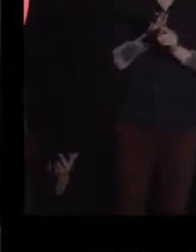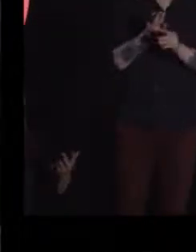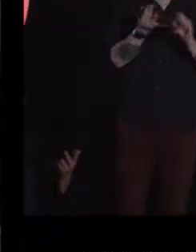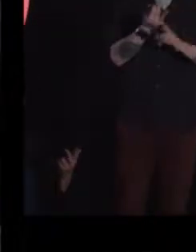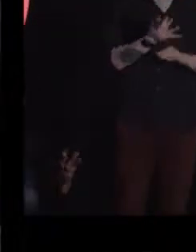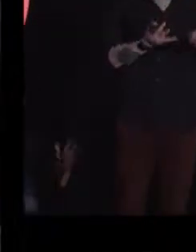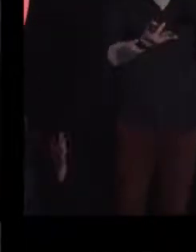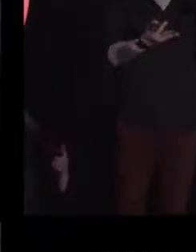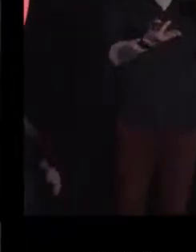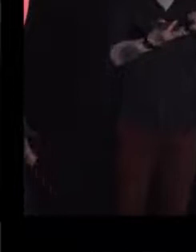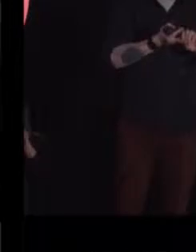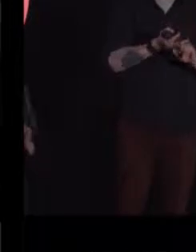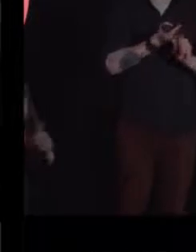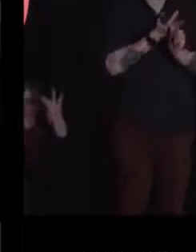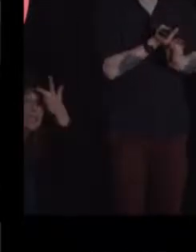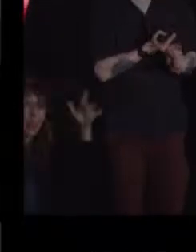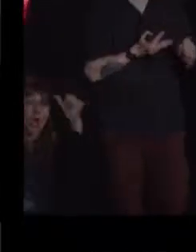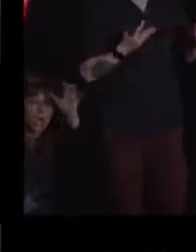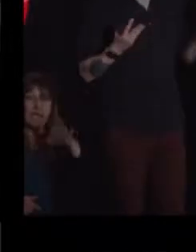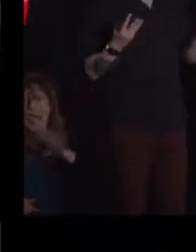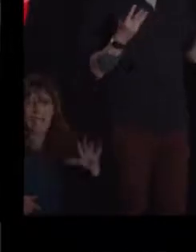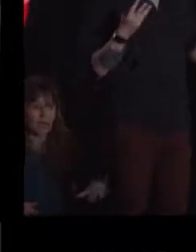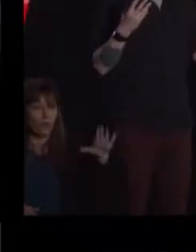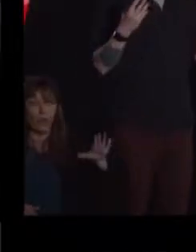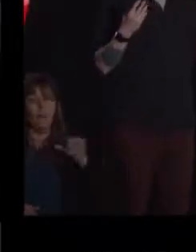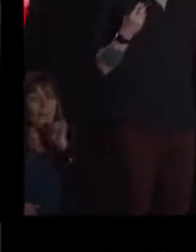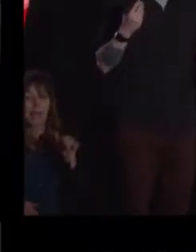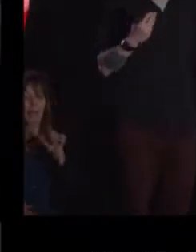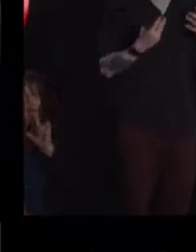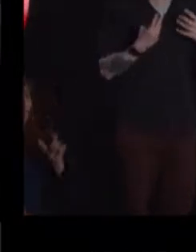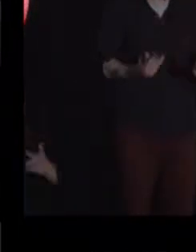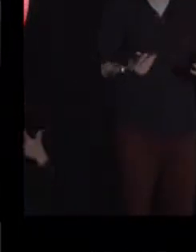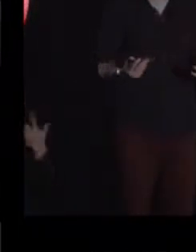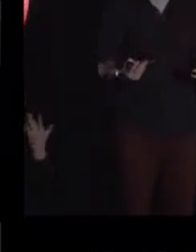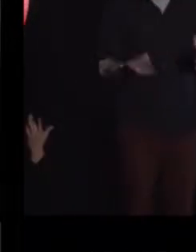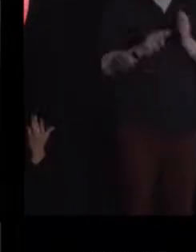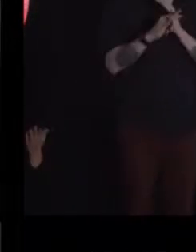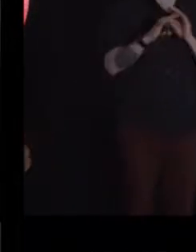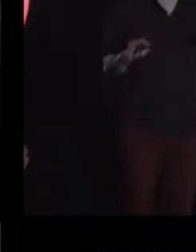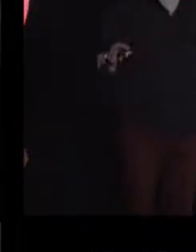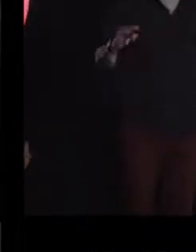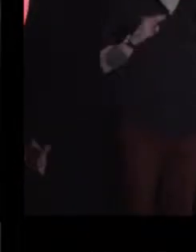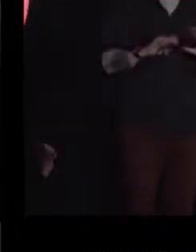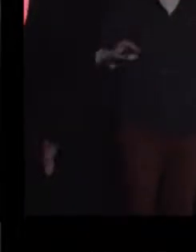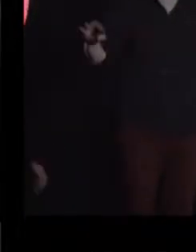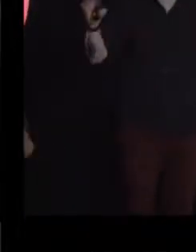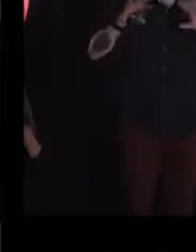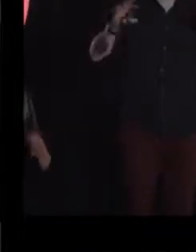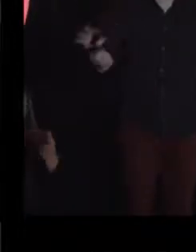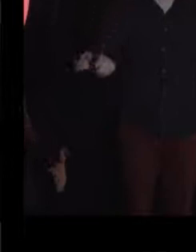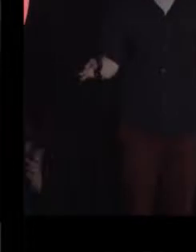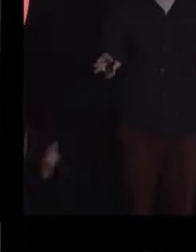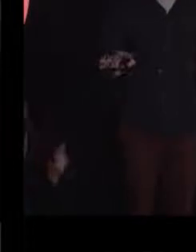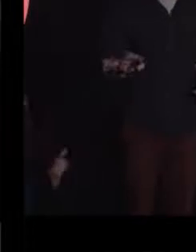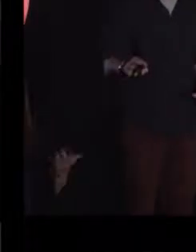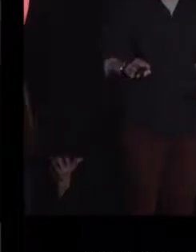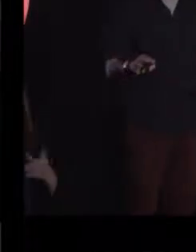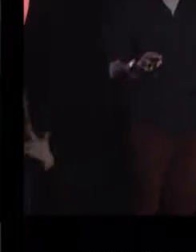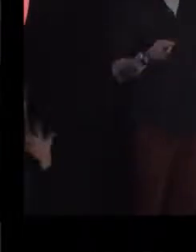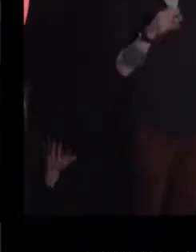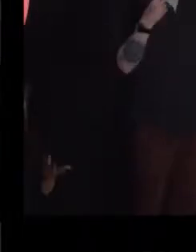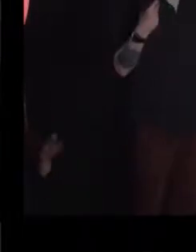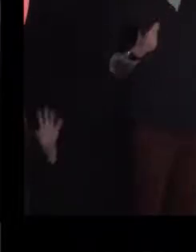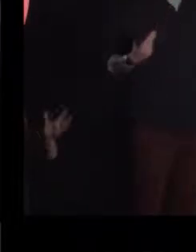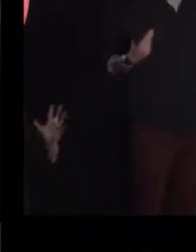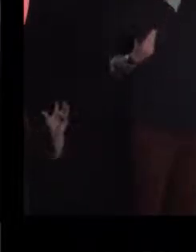I because I wasn't particularly smart, I wasn't particularly gifted, I was always very mediocre at everything, at school, at anything I turned my hand